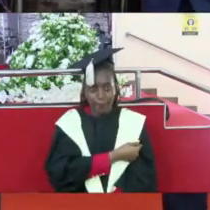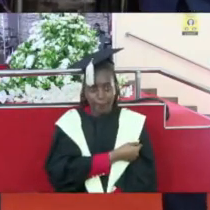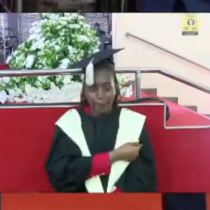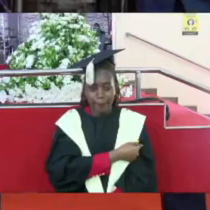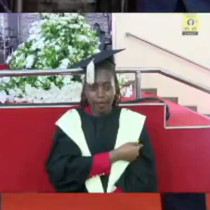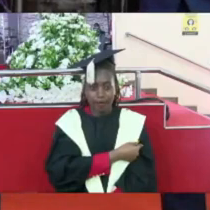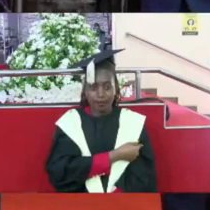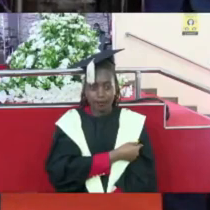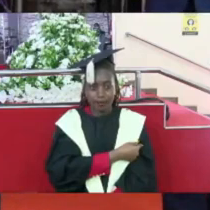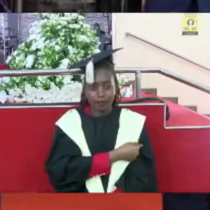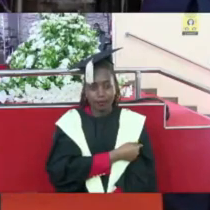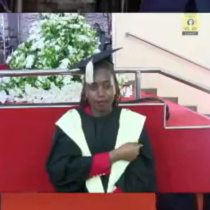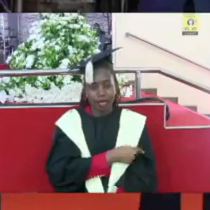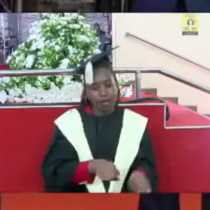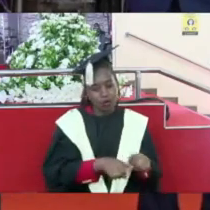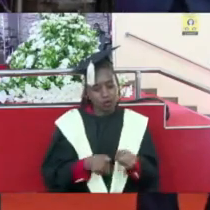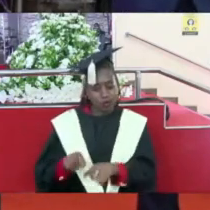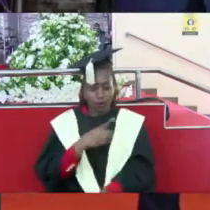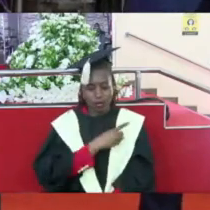For he has experienced it before.